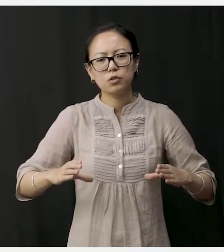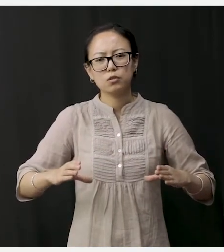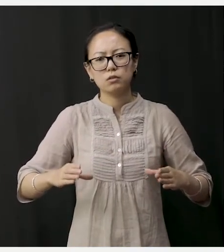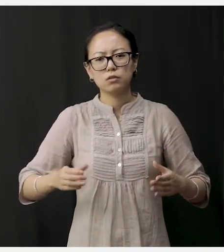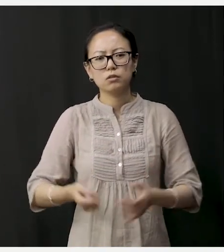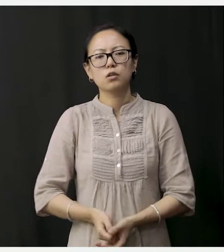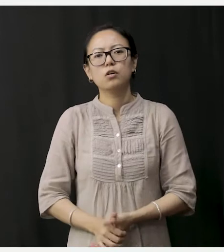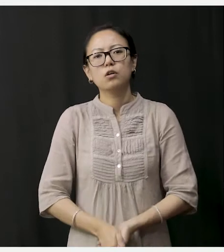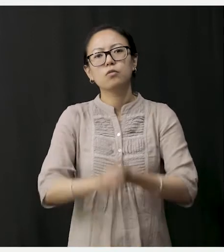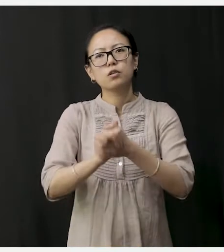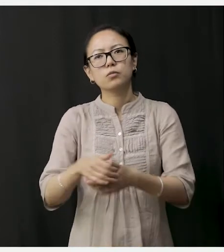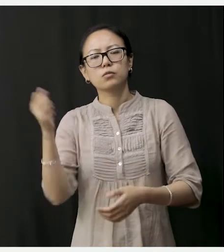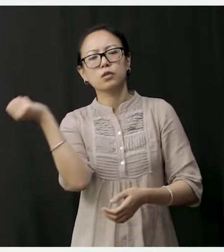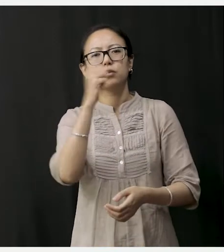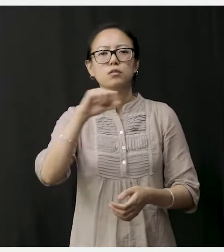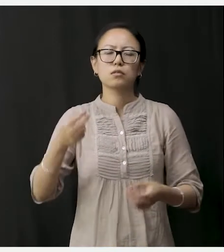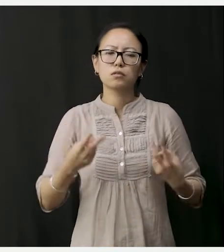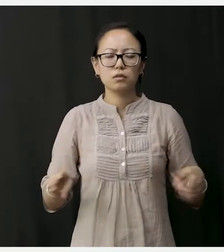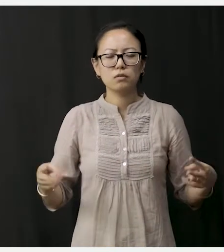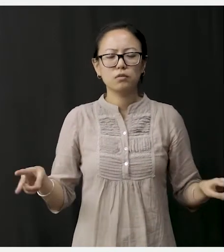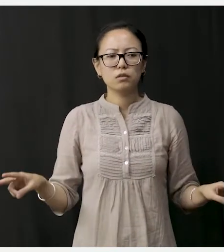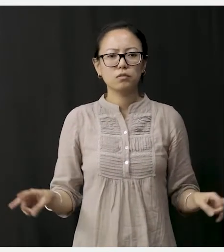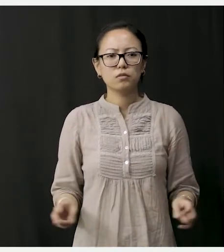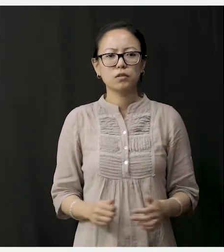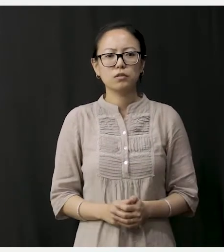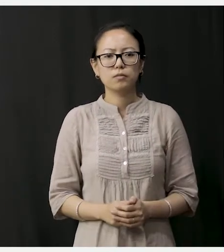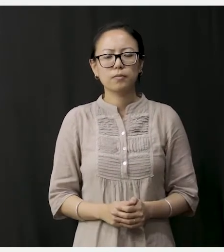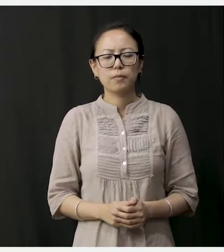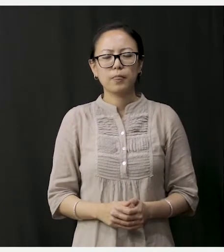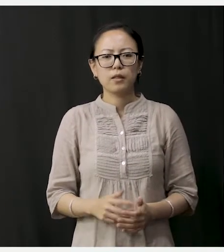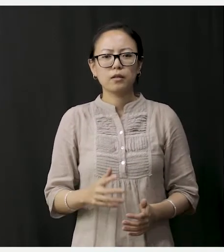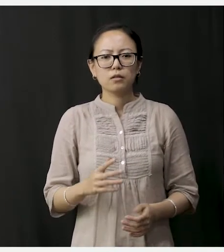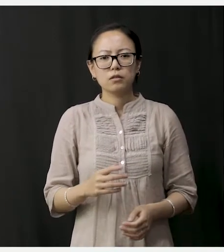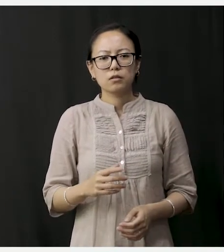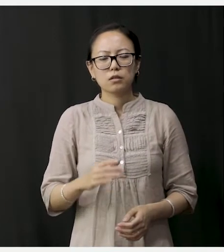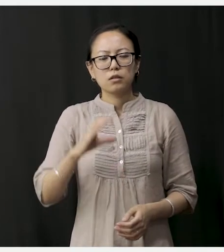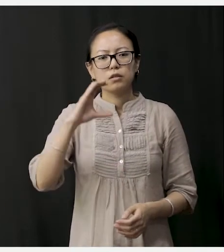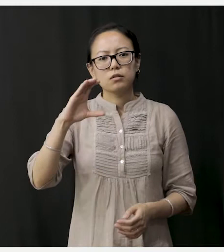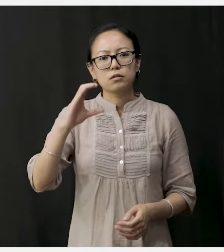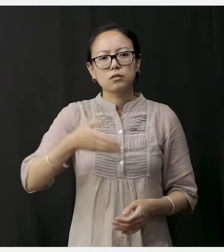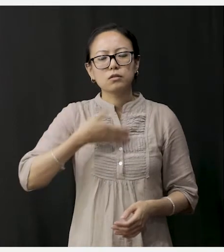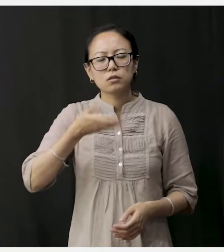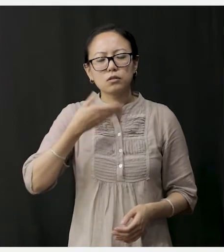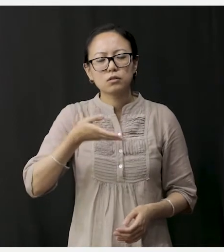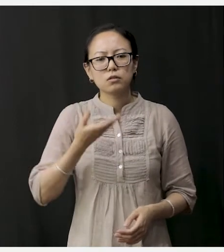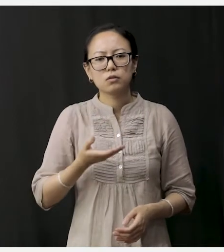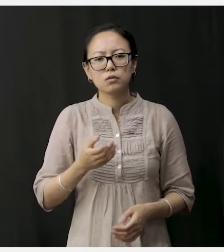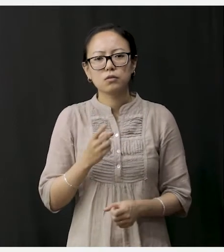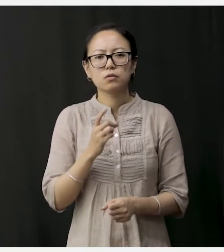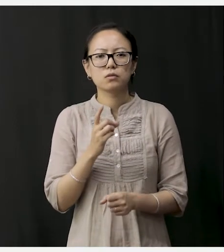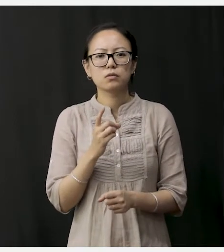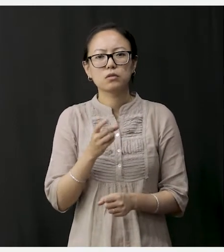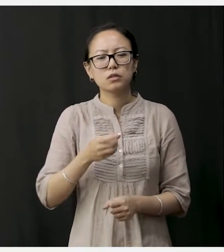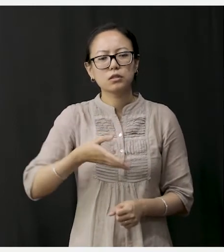okay? So after getting all these important informations about this game, he also told them some